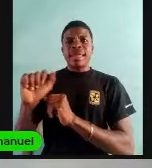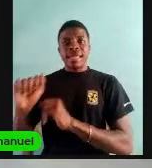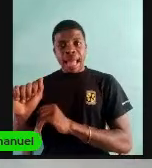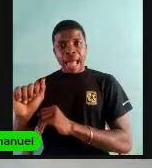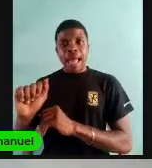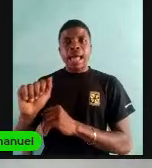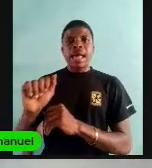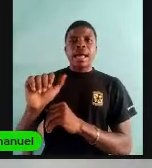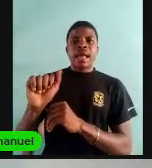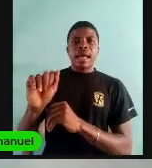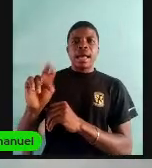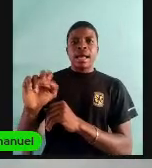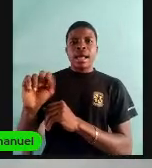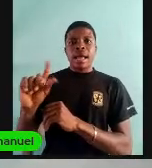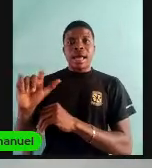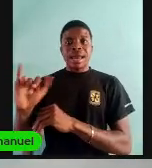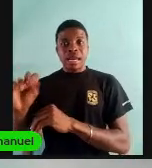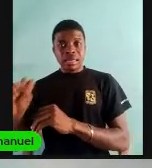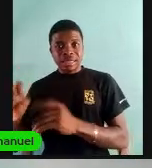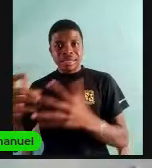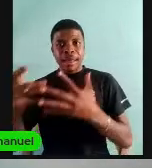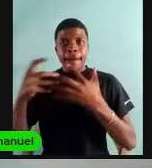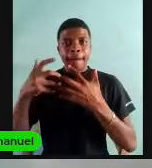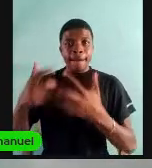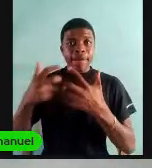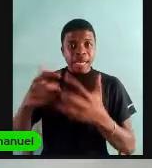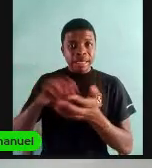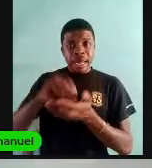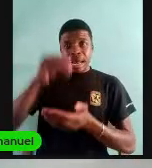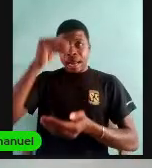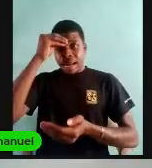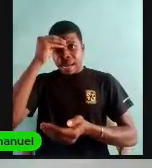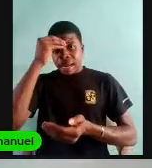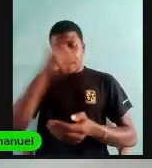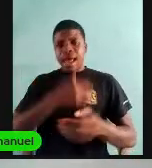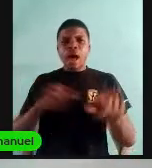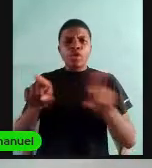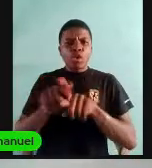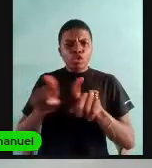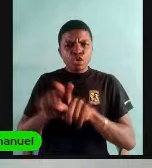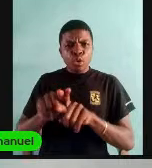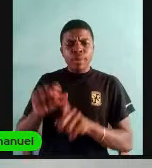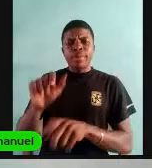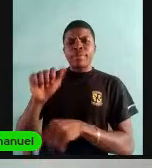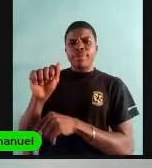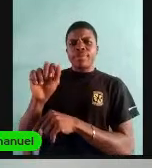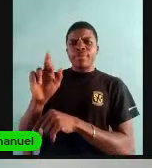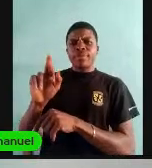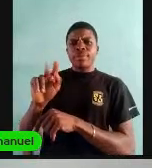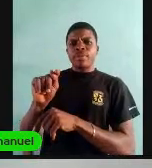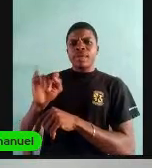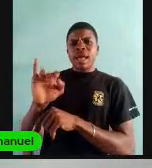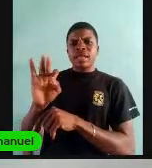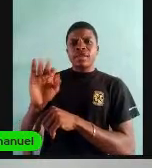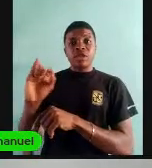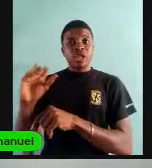and then finally artificial what intelligence. So it's more like a journey, and